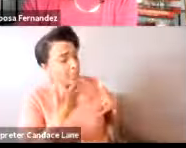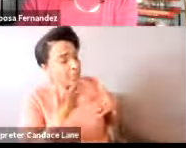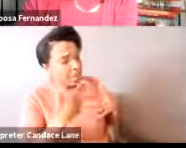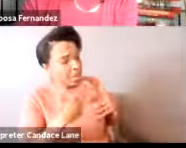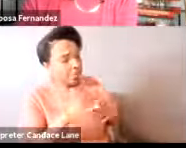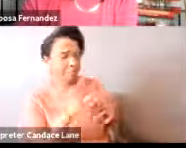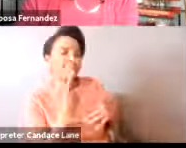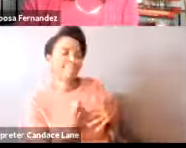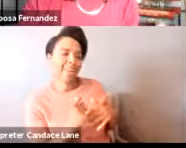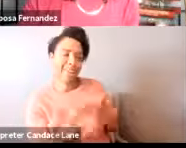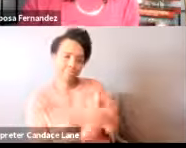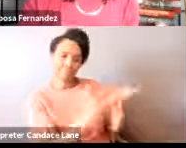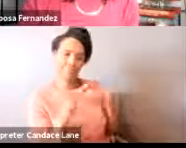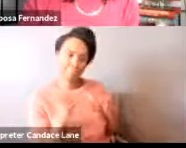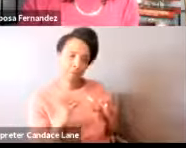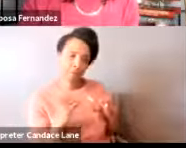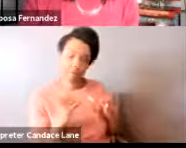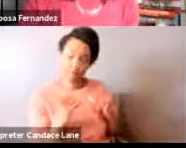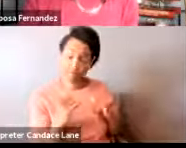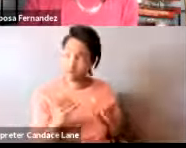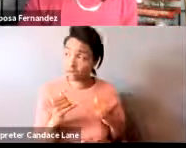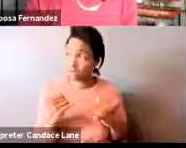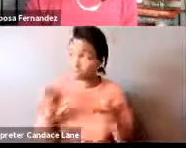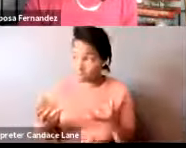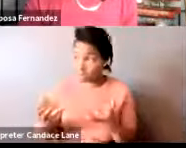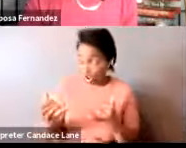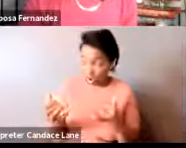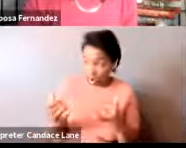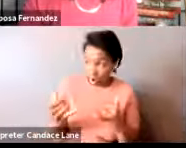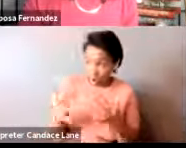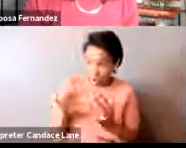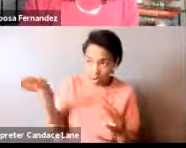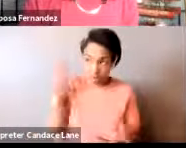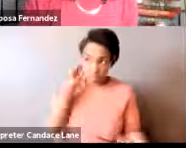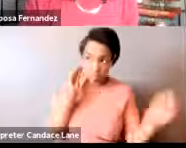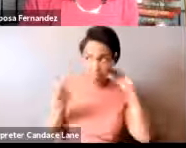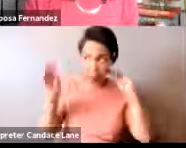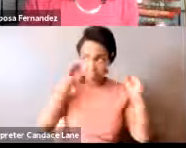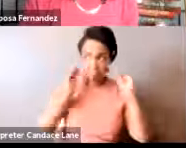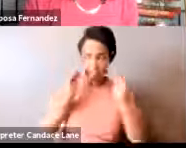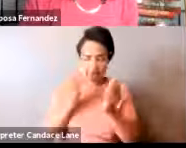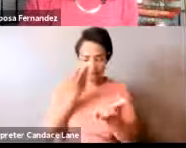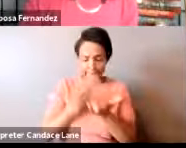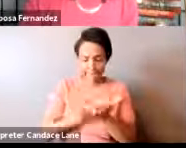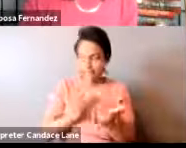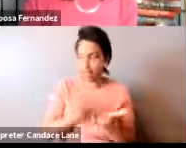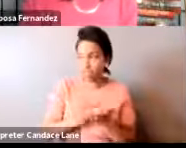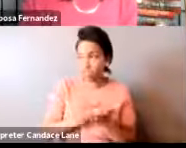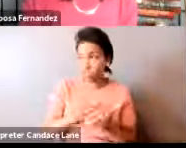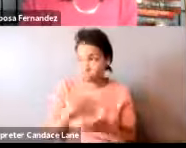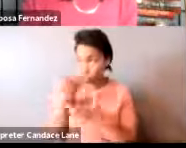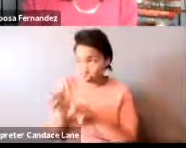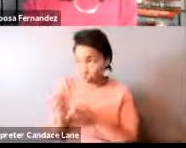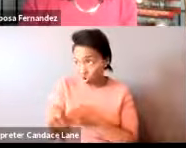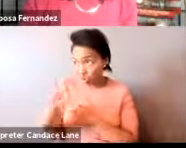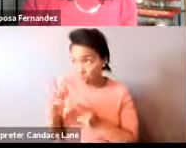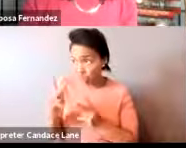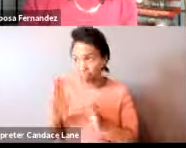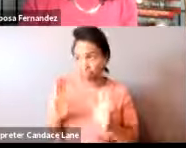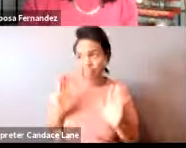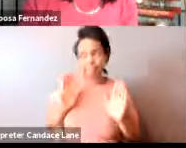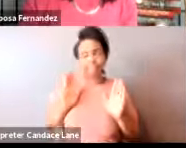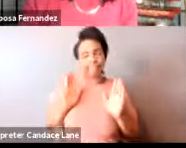more evidence to not trust white people. 1980 wasn't special at all, except it was the year my mother made an activist of me.